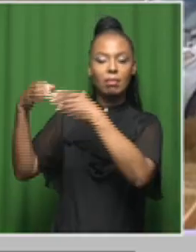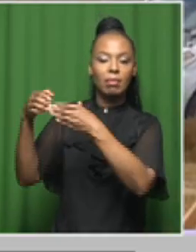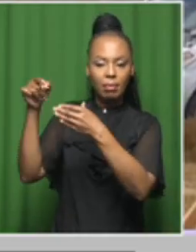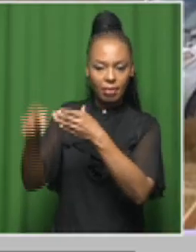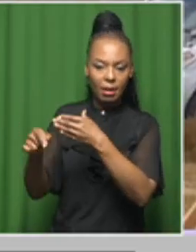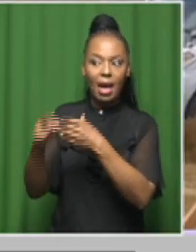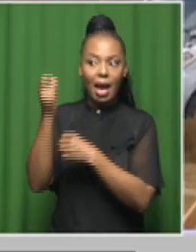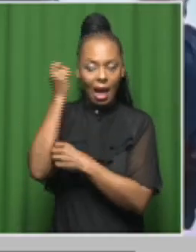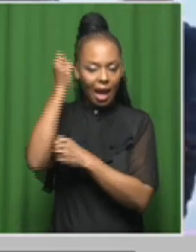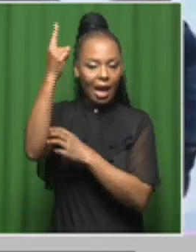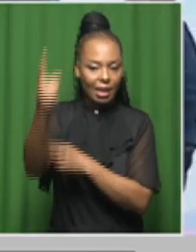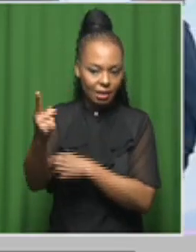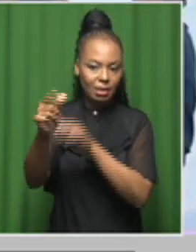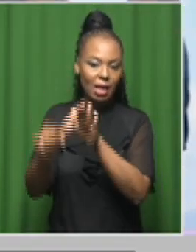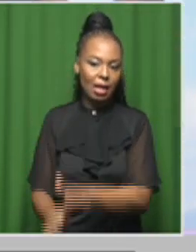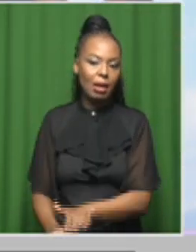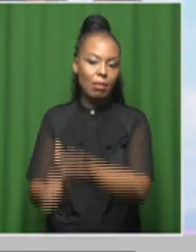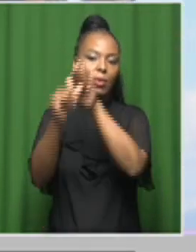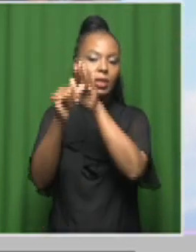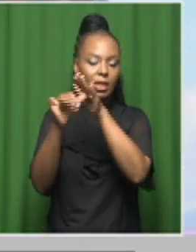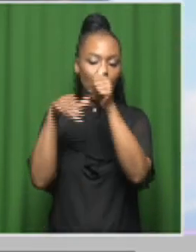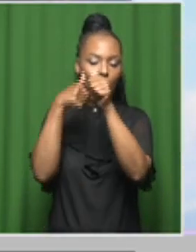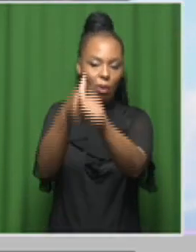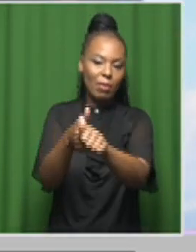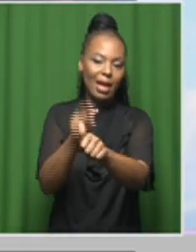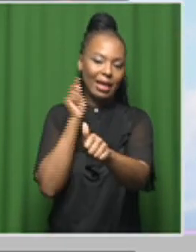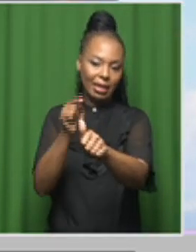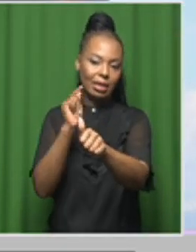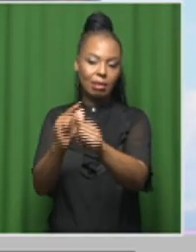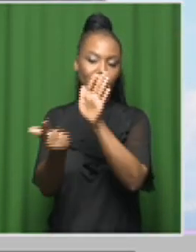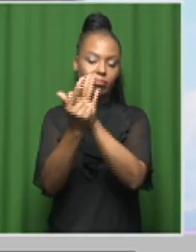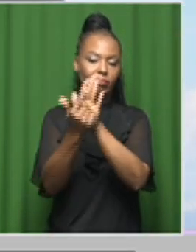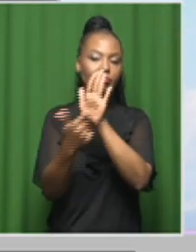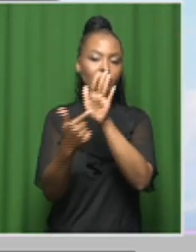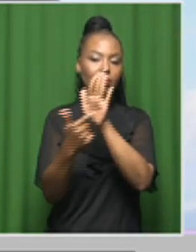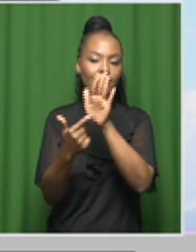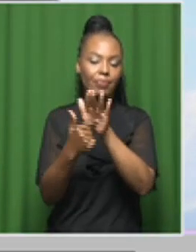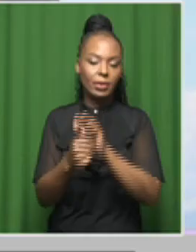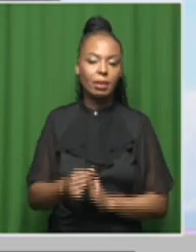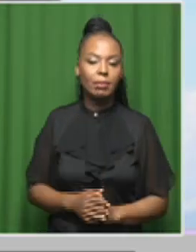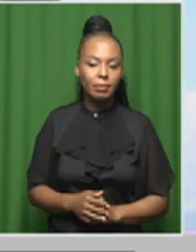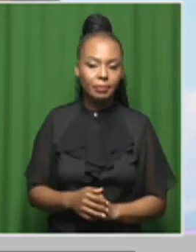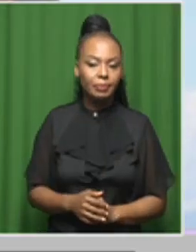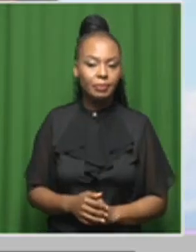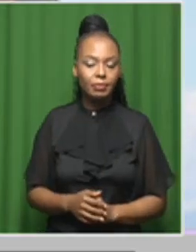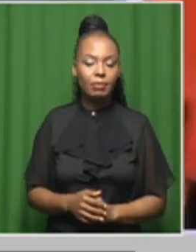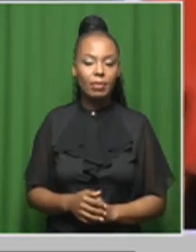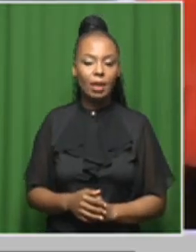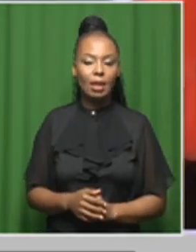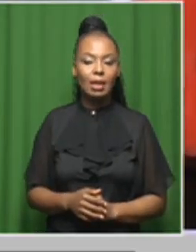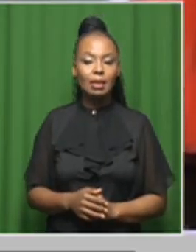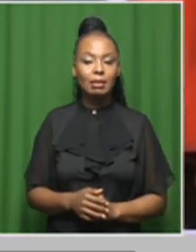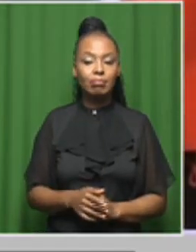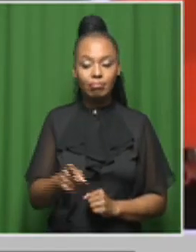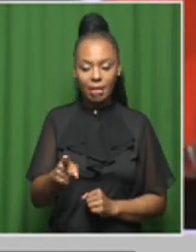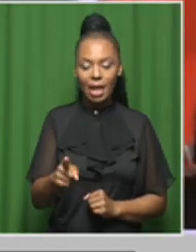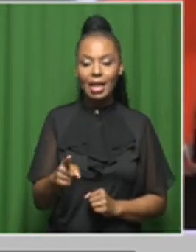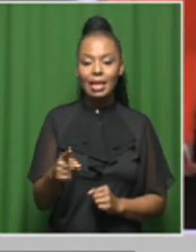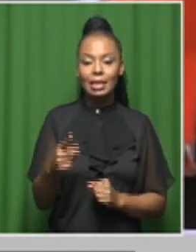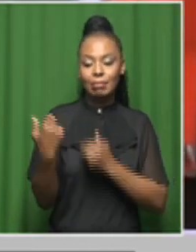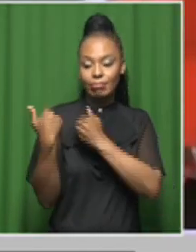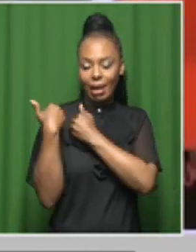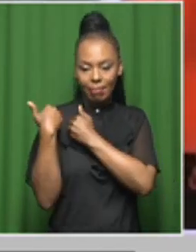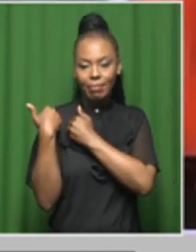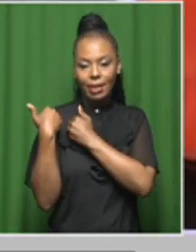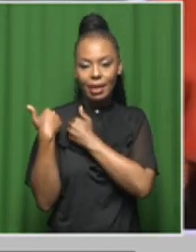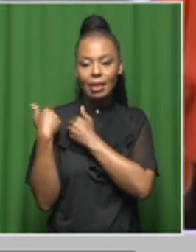the importance of complying with that, because for us, it is more about the security, but also the protection of the